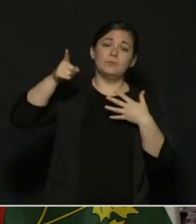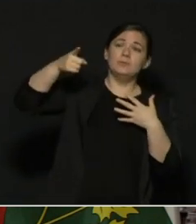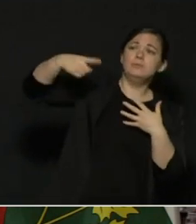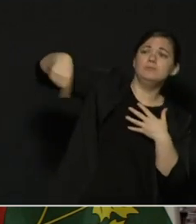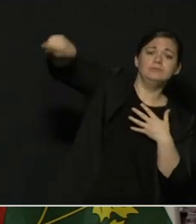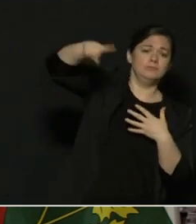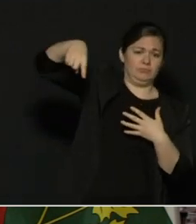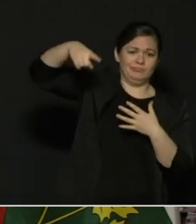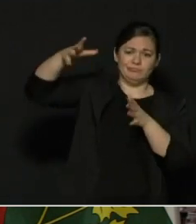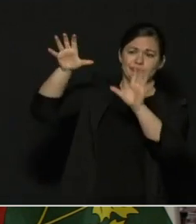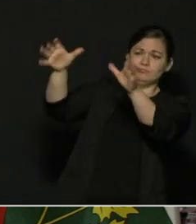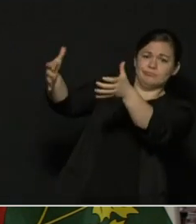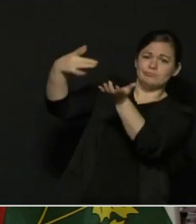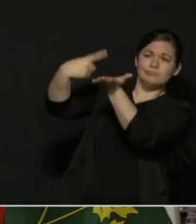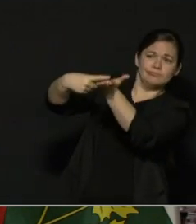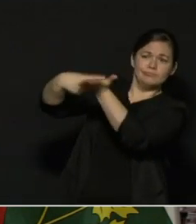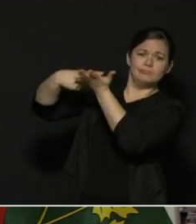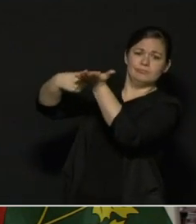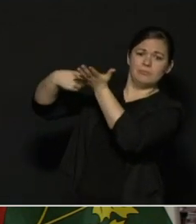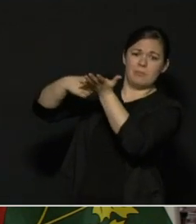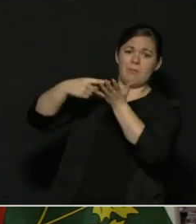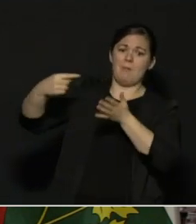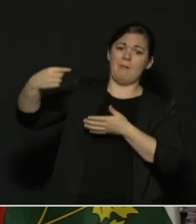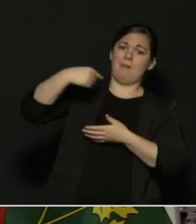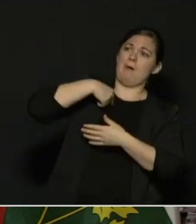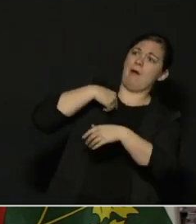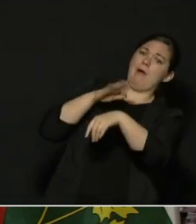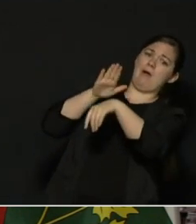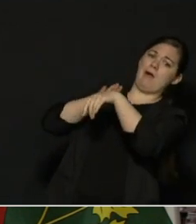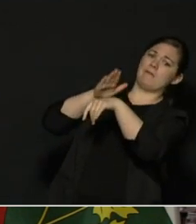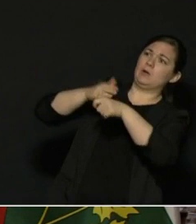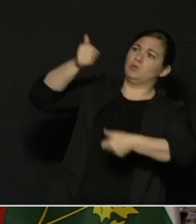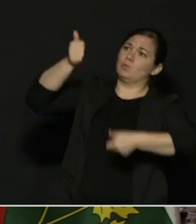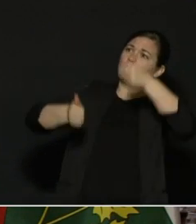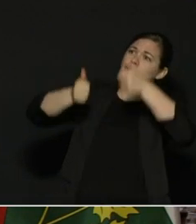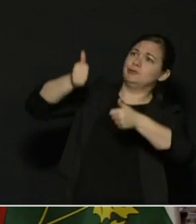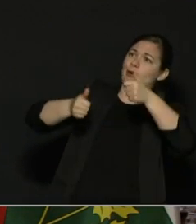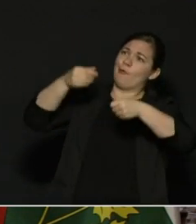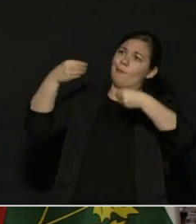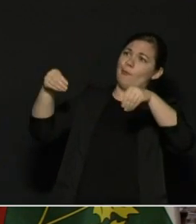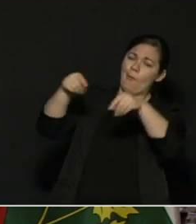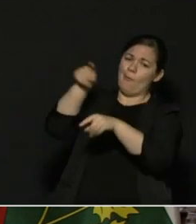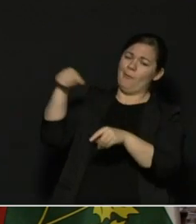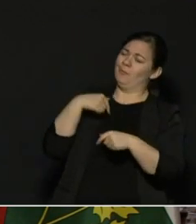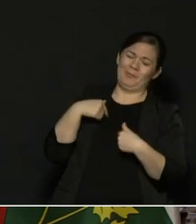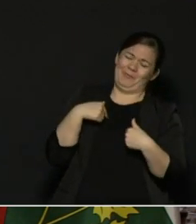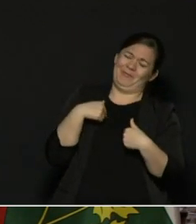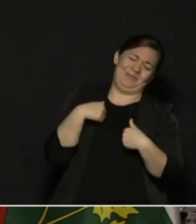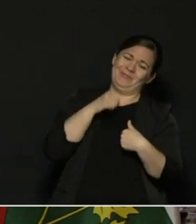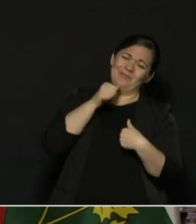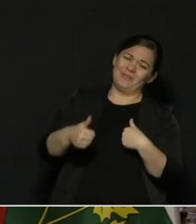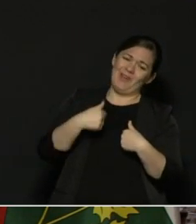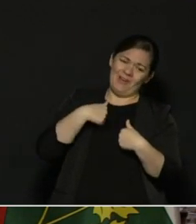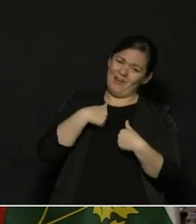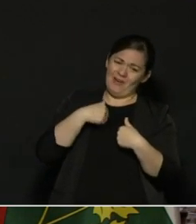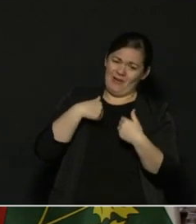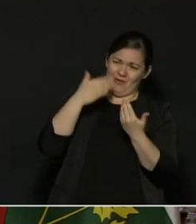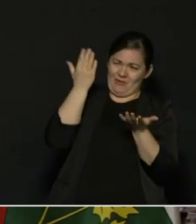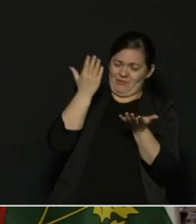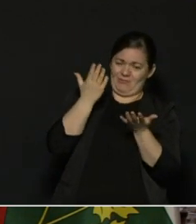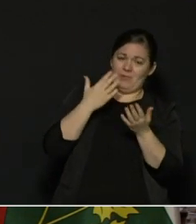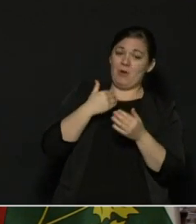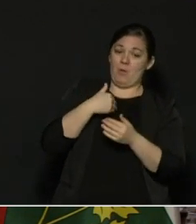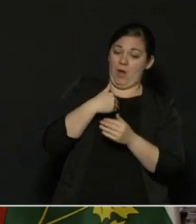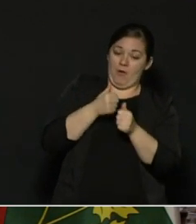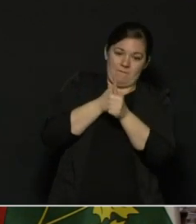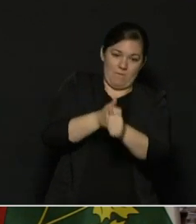but they're not coming from my desk per se, because we don't have that depth and breadth of all that kind of knowledge, nor the legislative